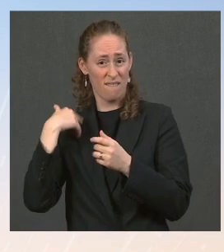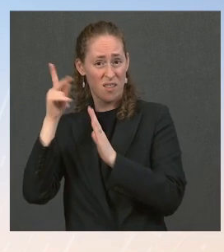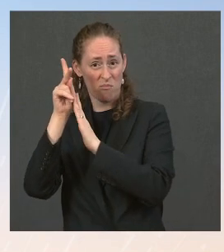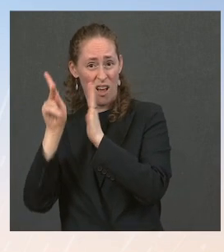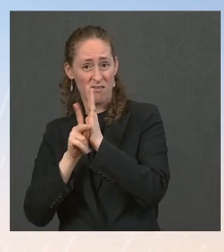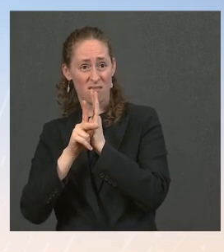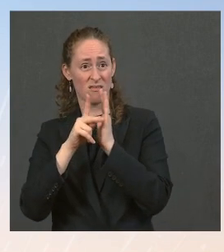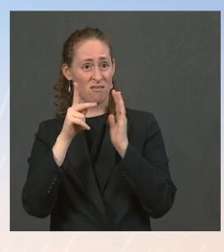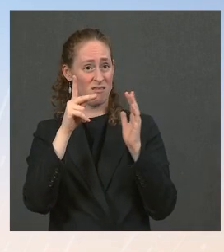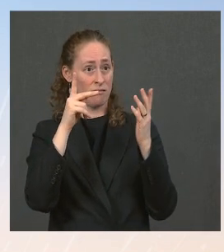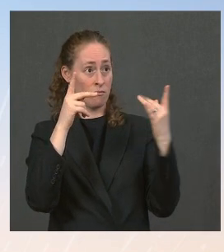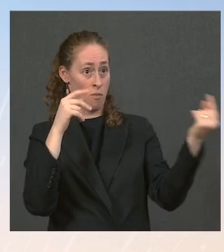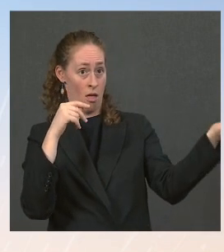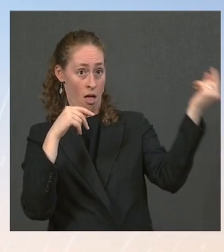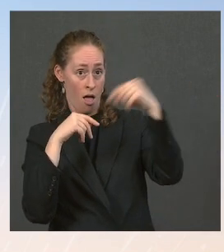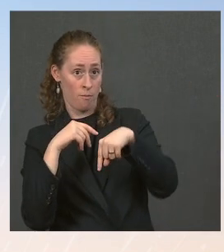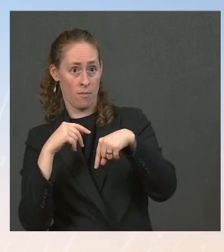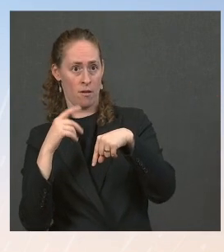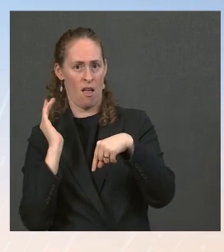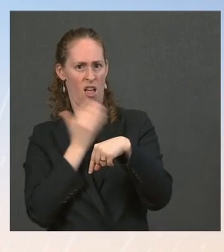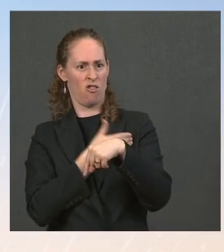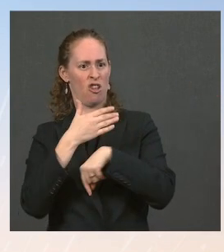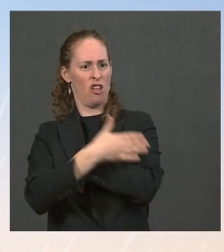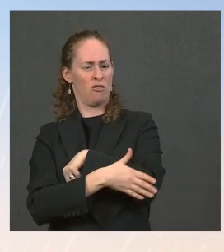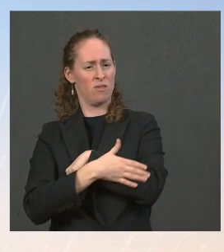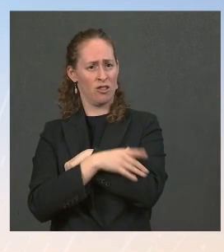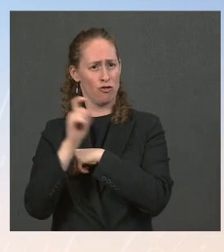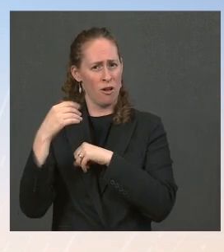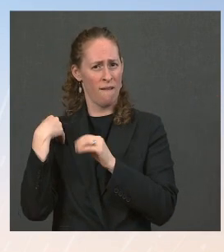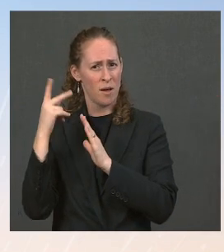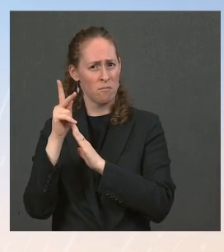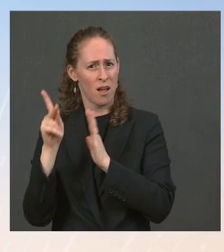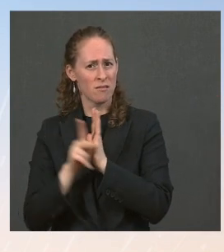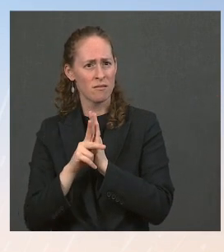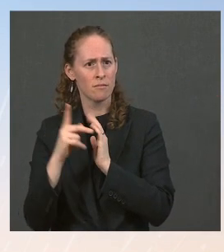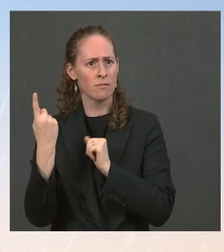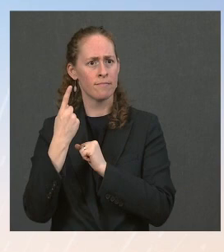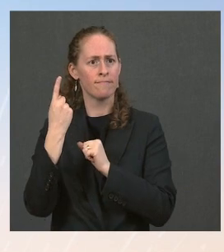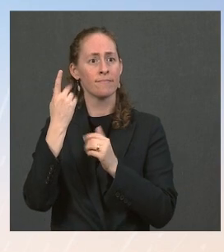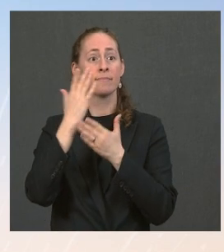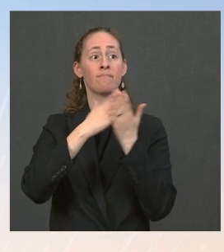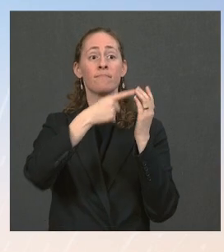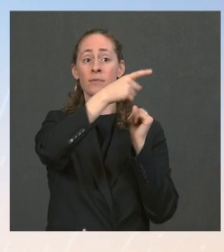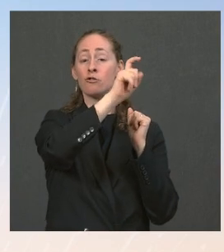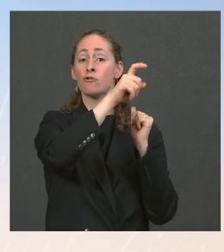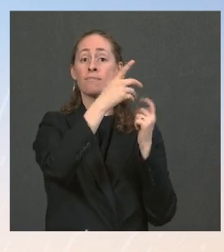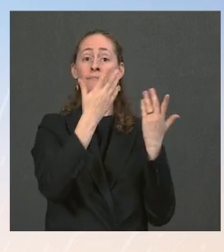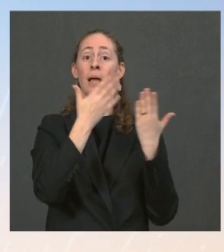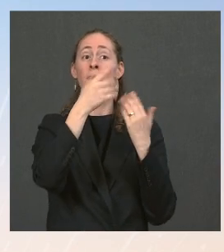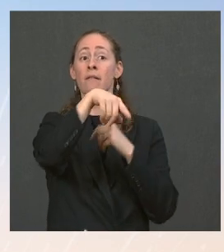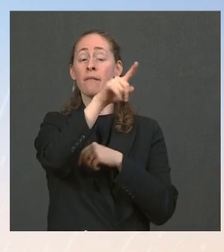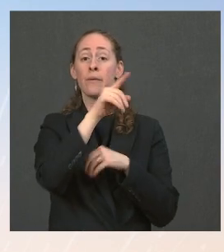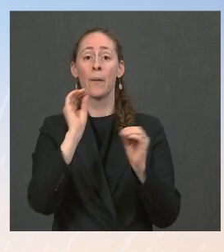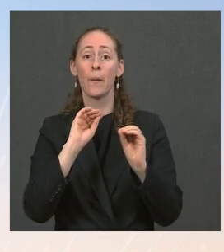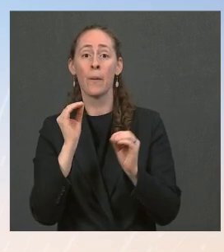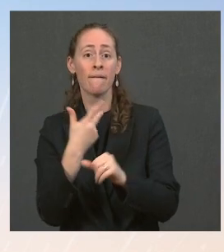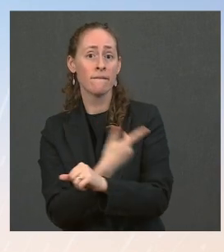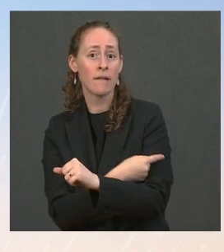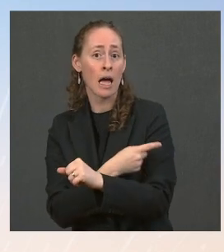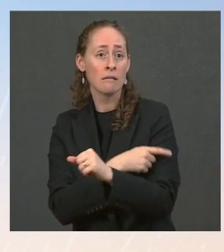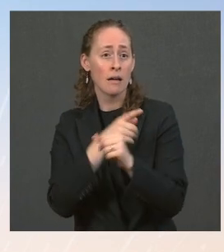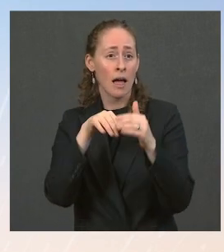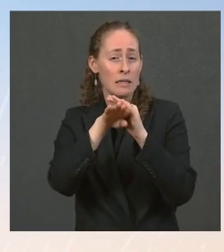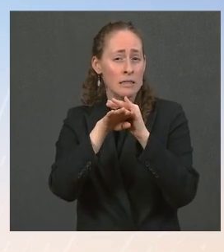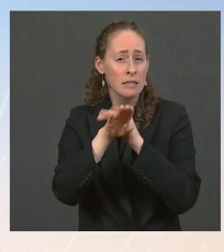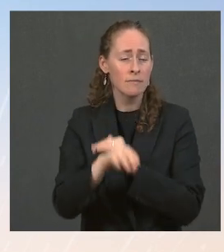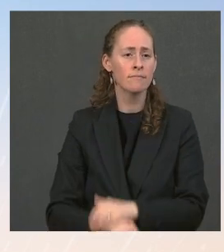still, given that that many of those countries, those people may not have access to vaccines? Well, there are going to be certain cases where people